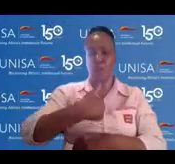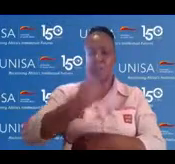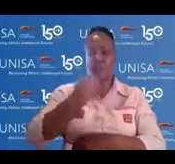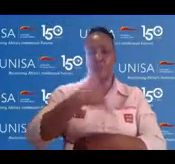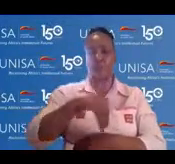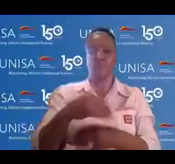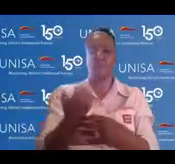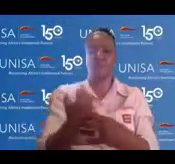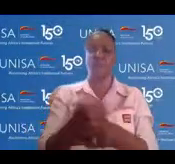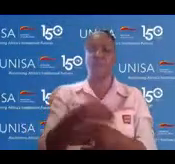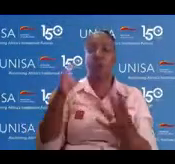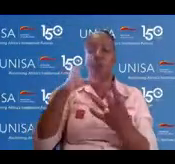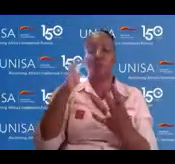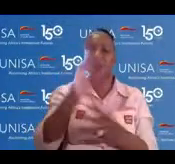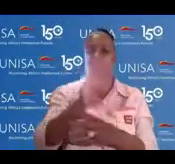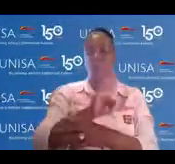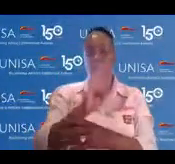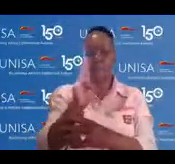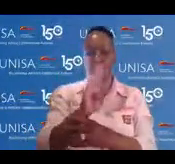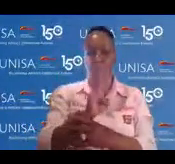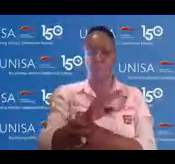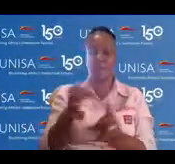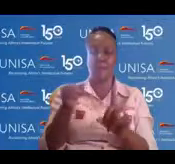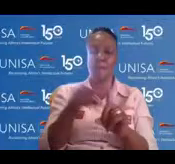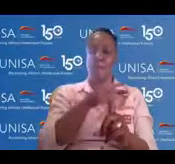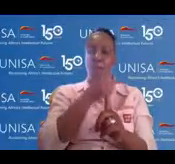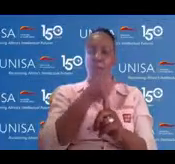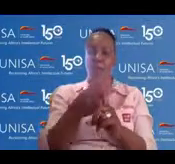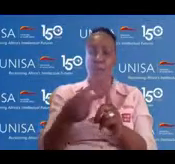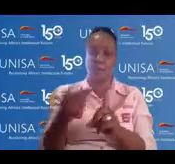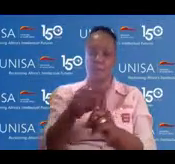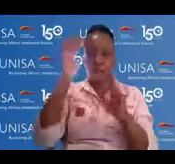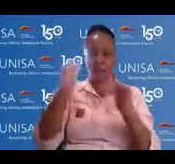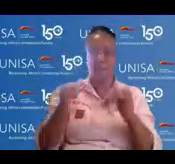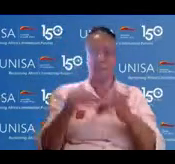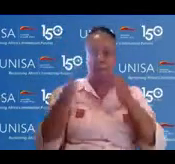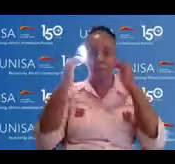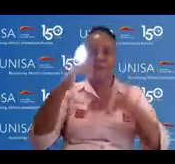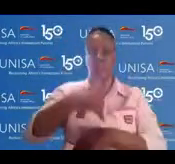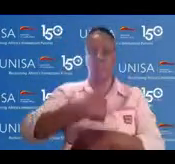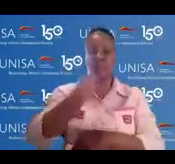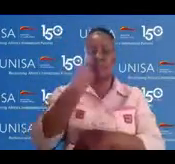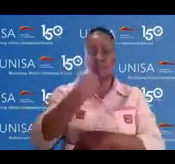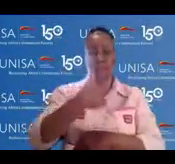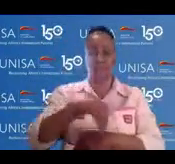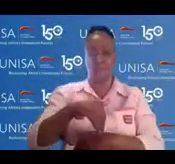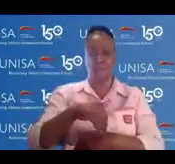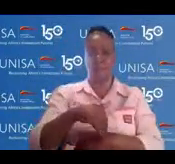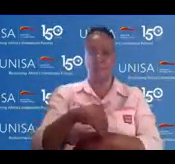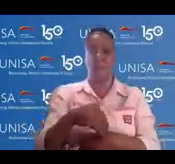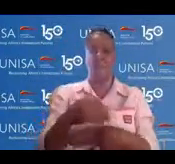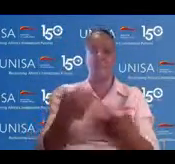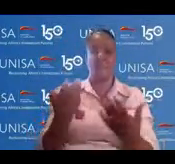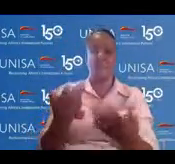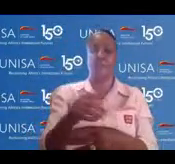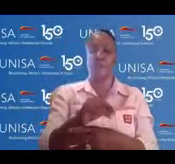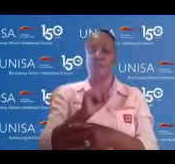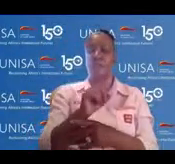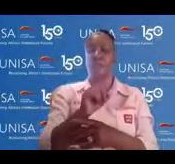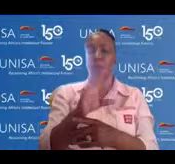would violate academic integrity, as that is collusion and could result in disciplinary